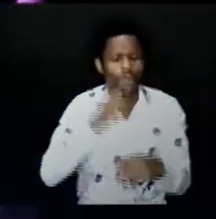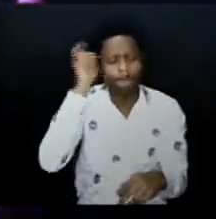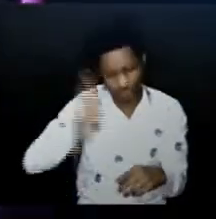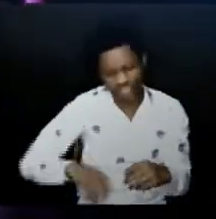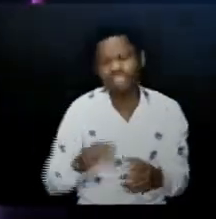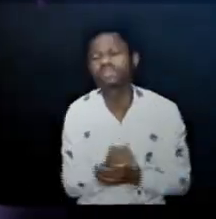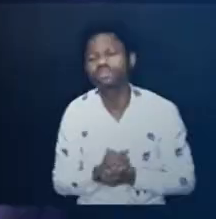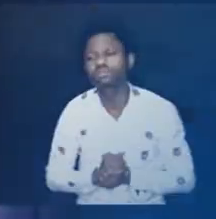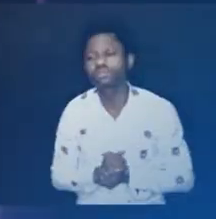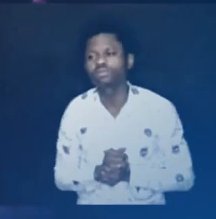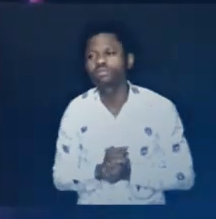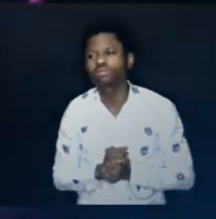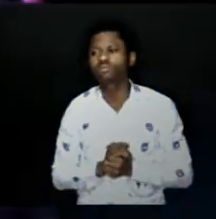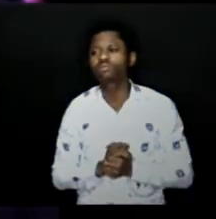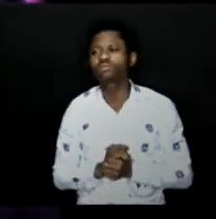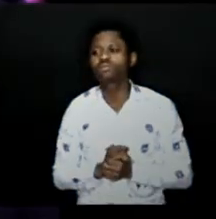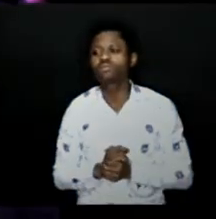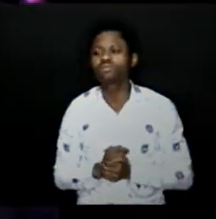world.